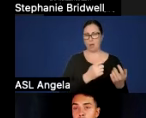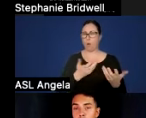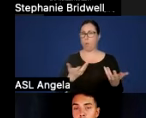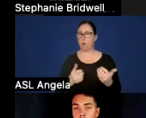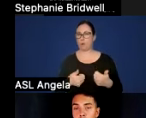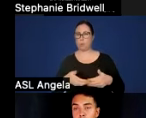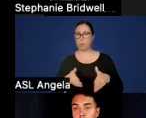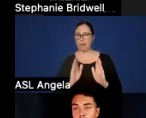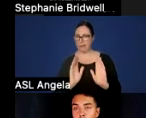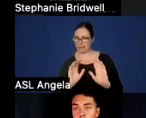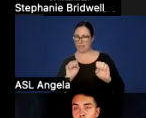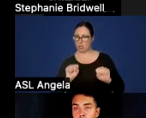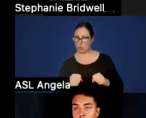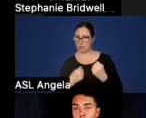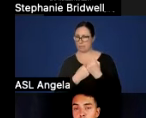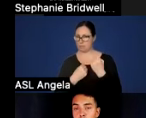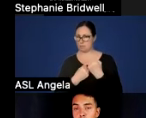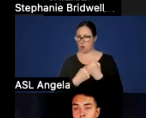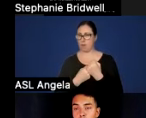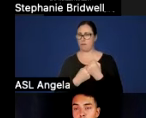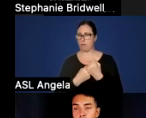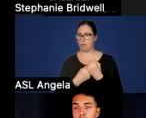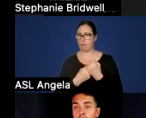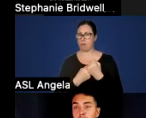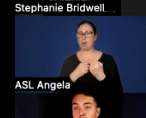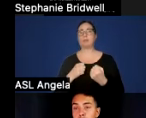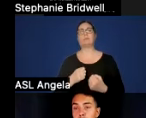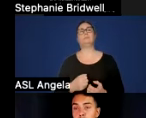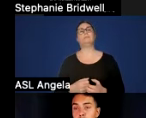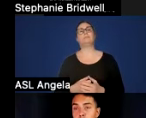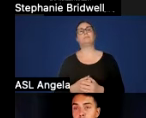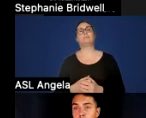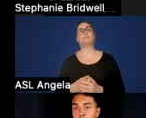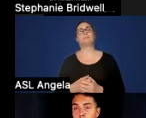And so we're looking at our medical responses. If you're seeing